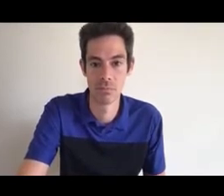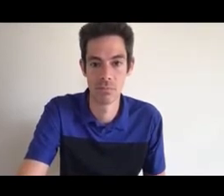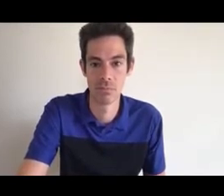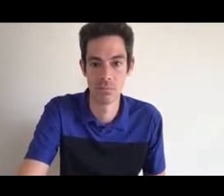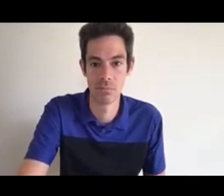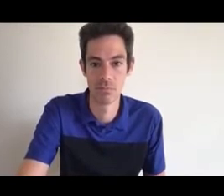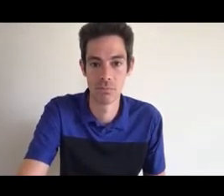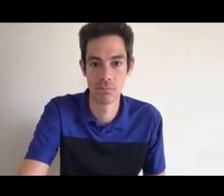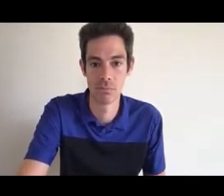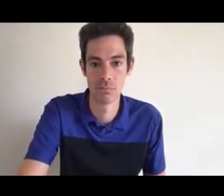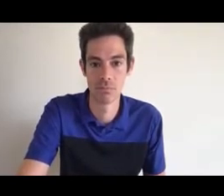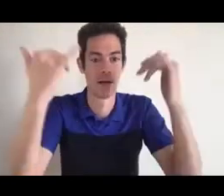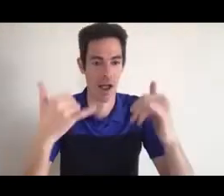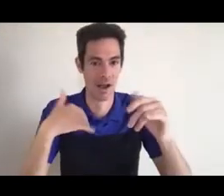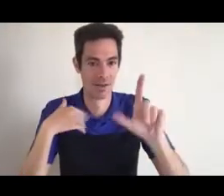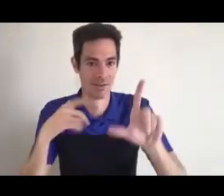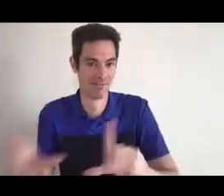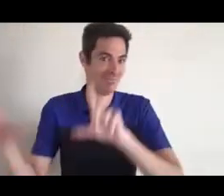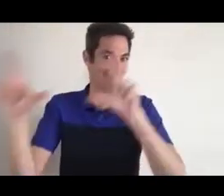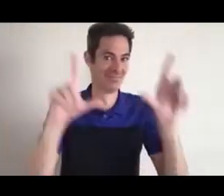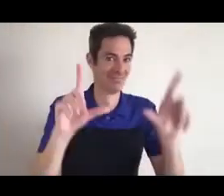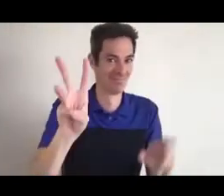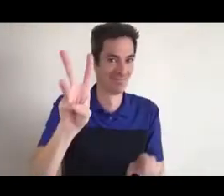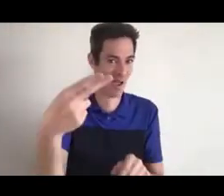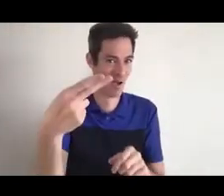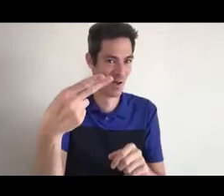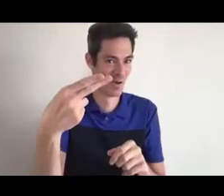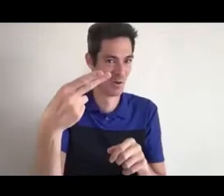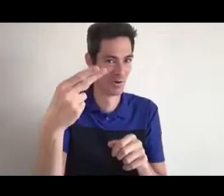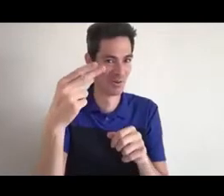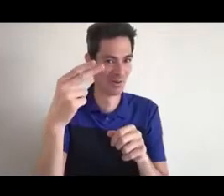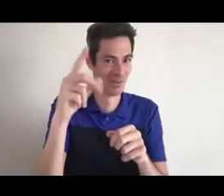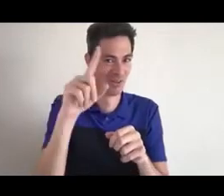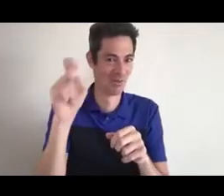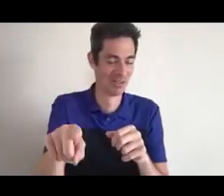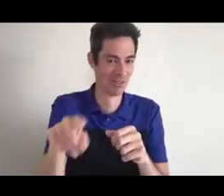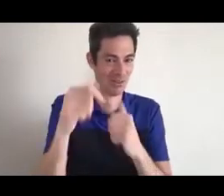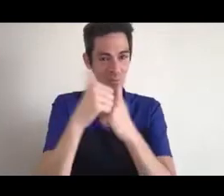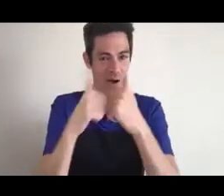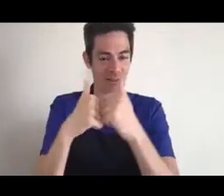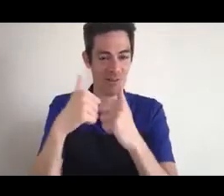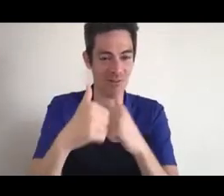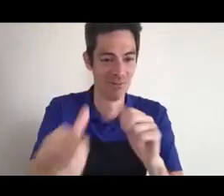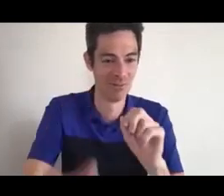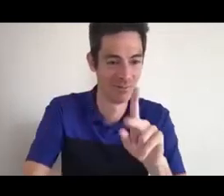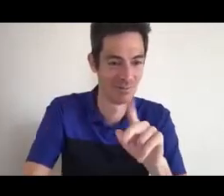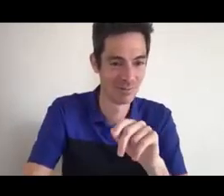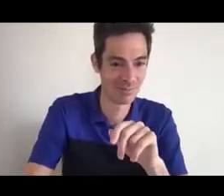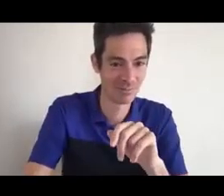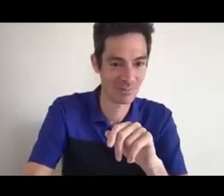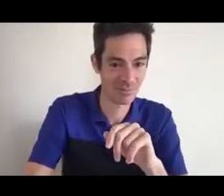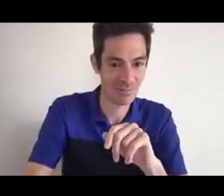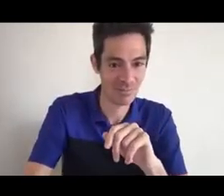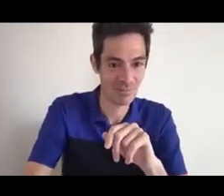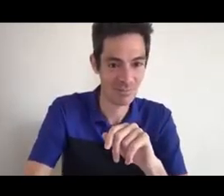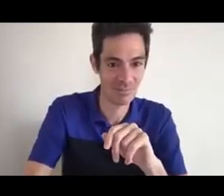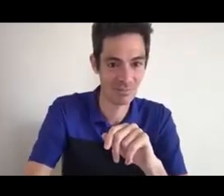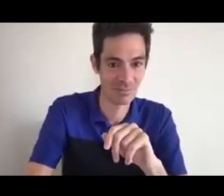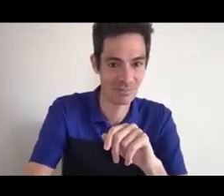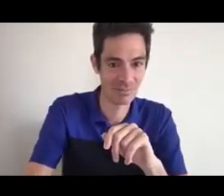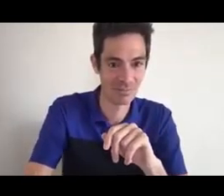where I had skipped in the past. Watch the video too. So now I will talk about WH question